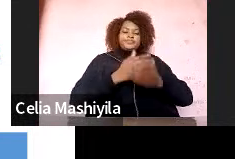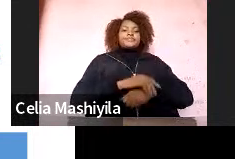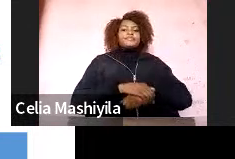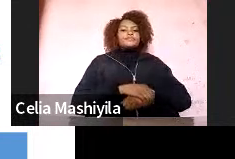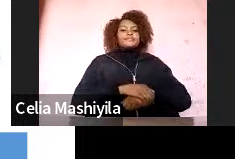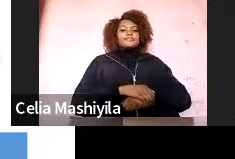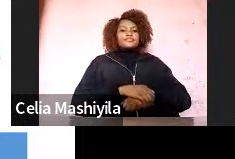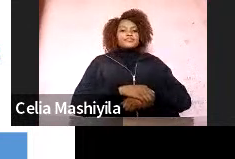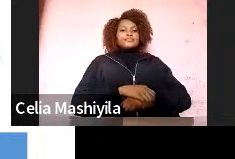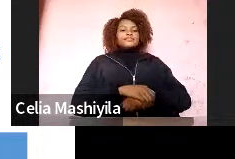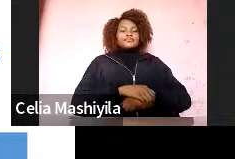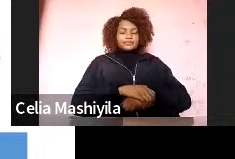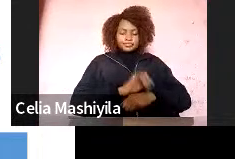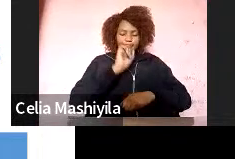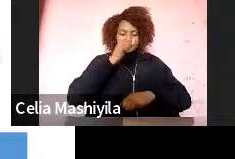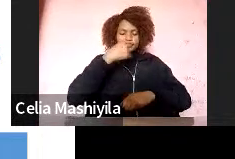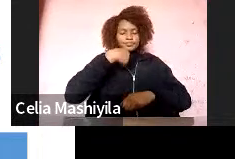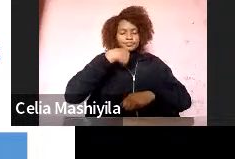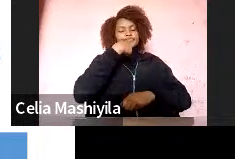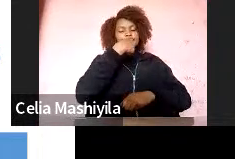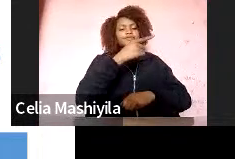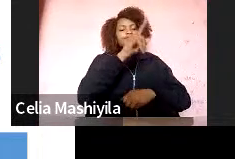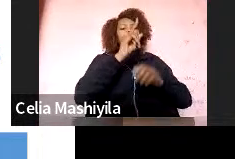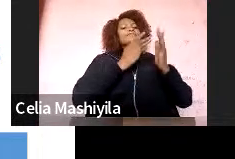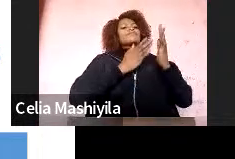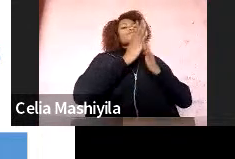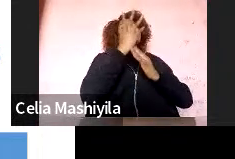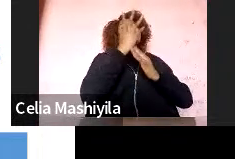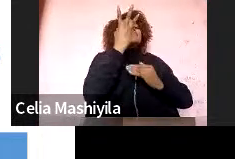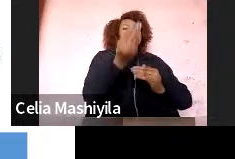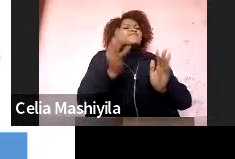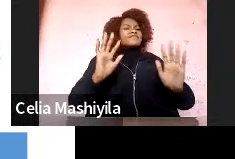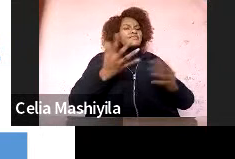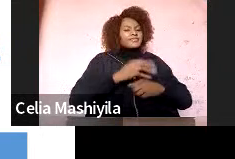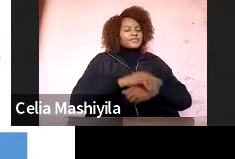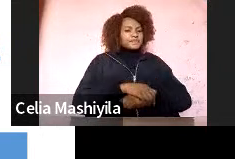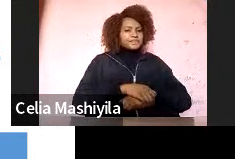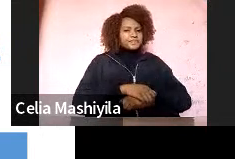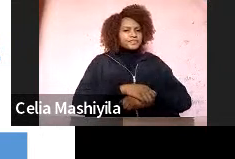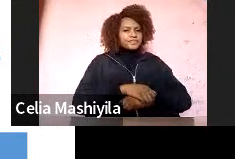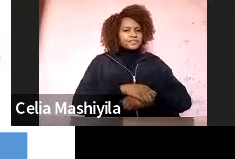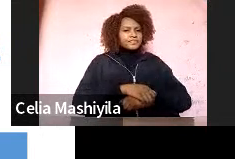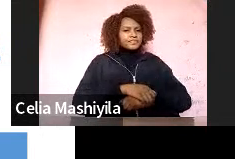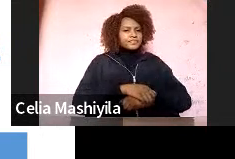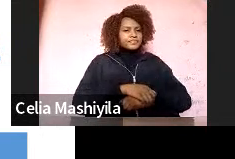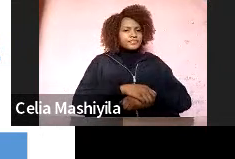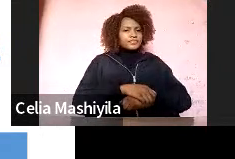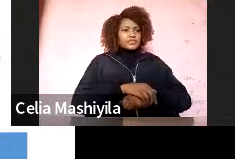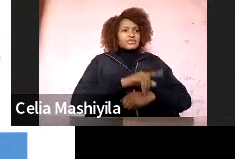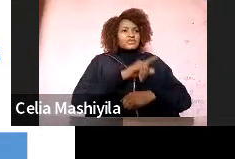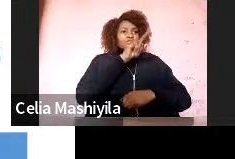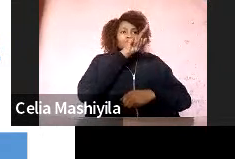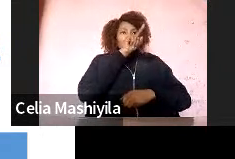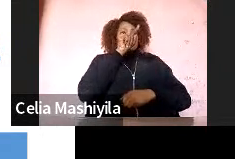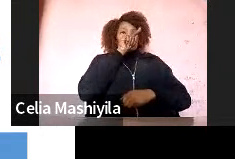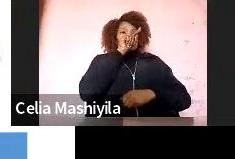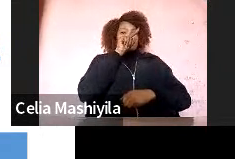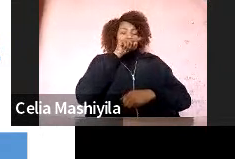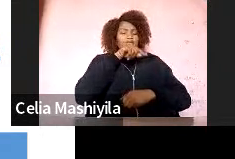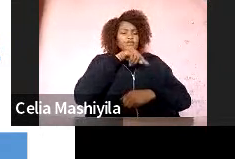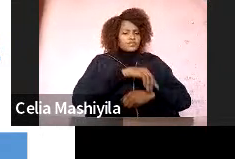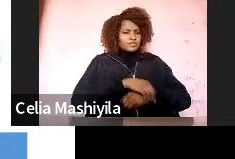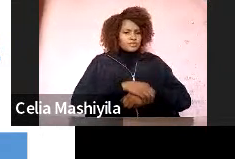have the right to be treated without fear, favor, or